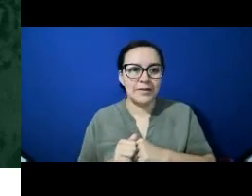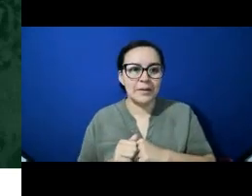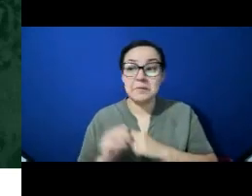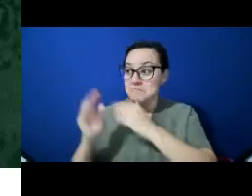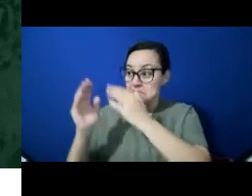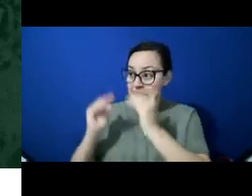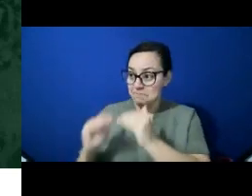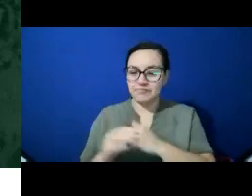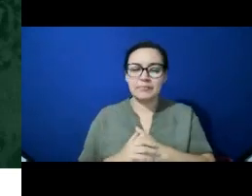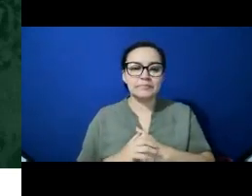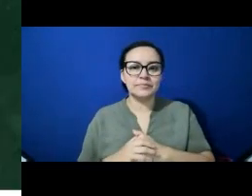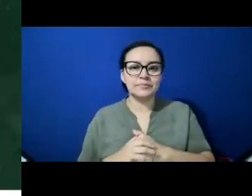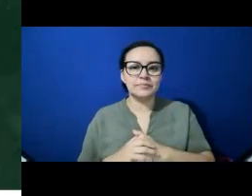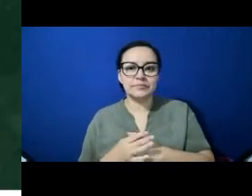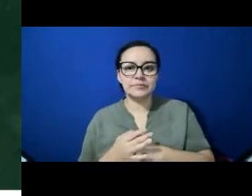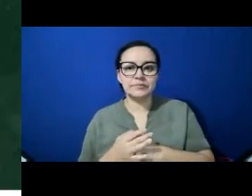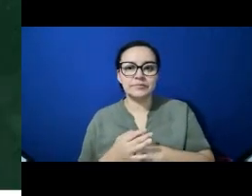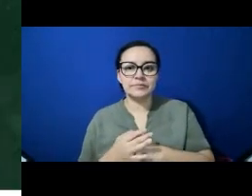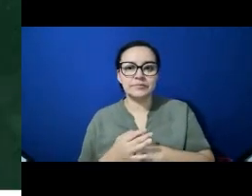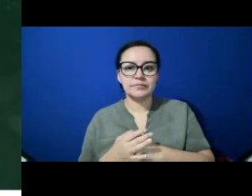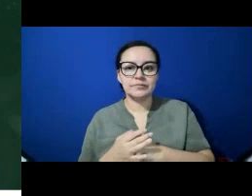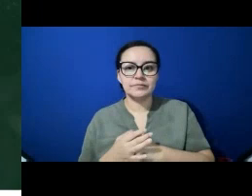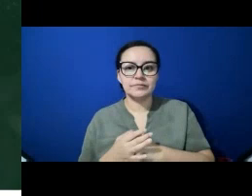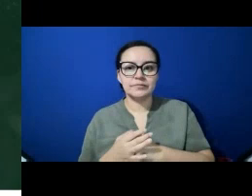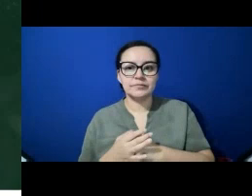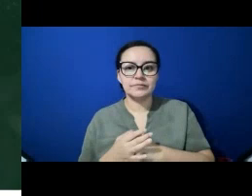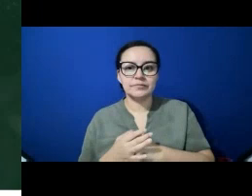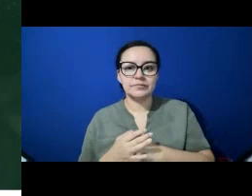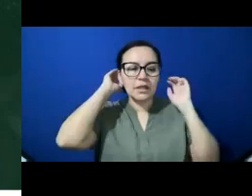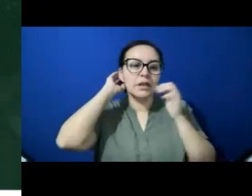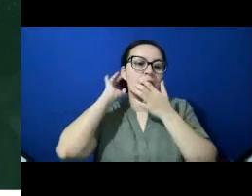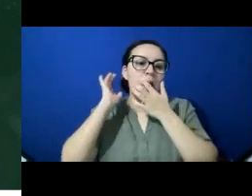these impacts. Next slide.